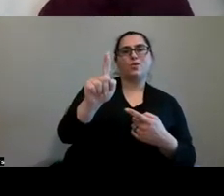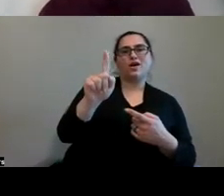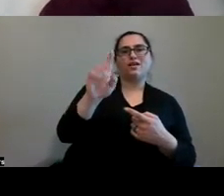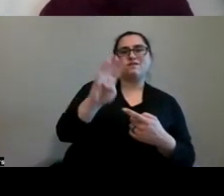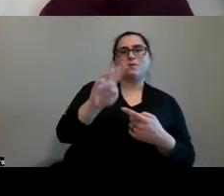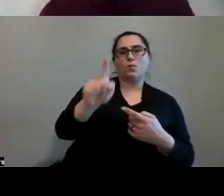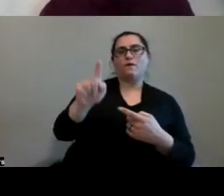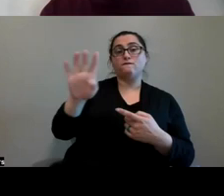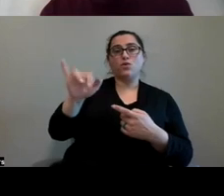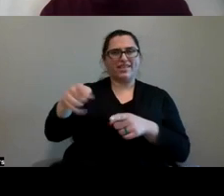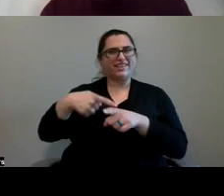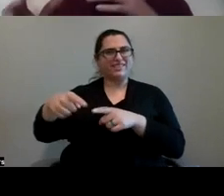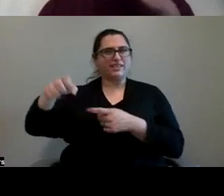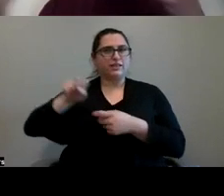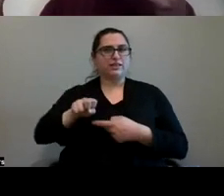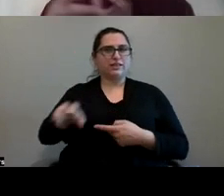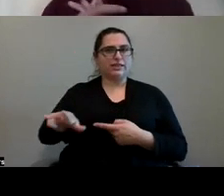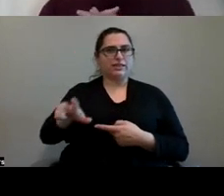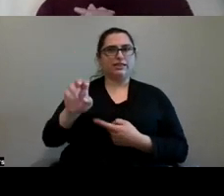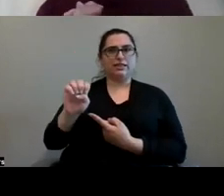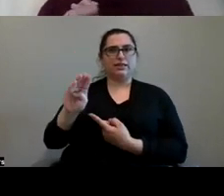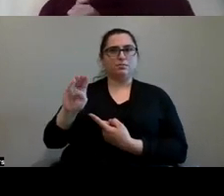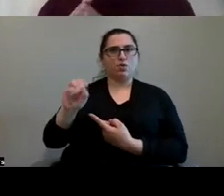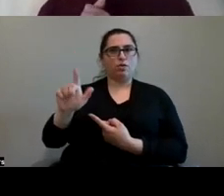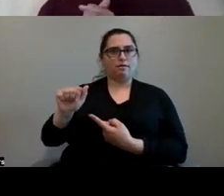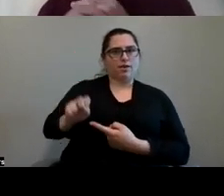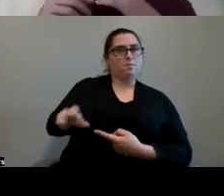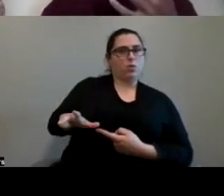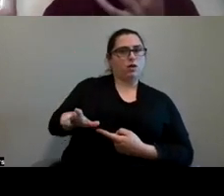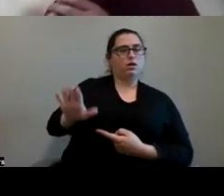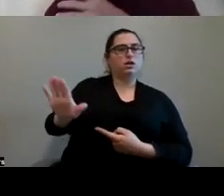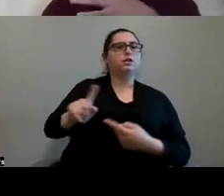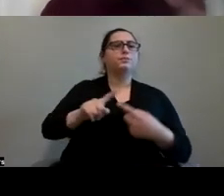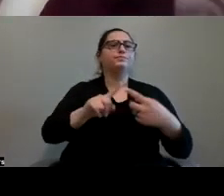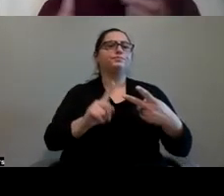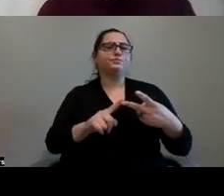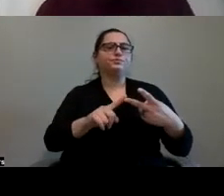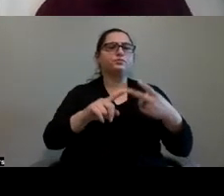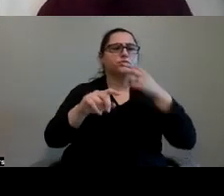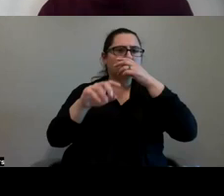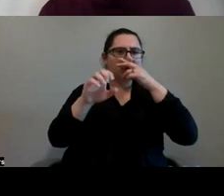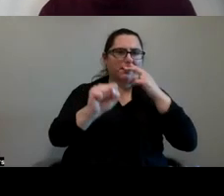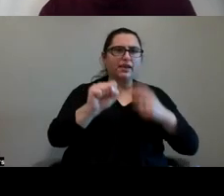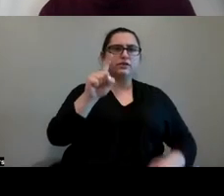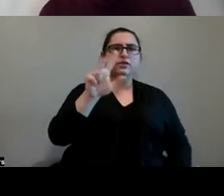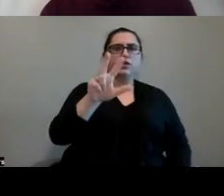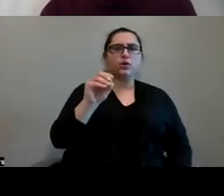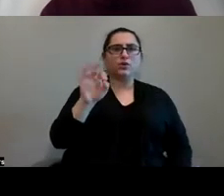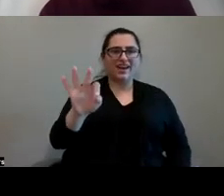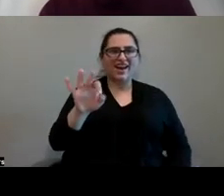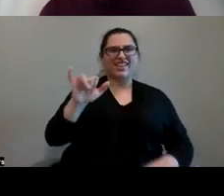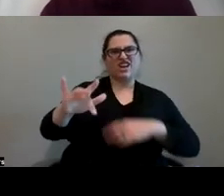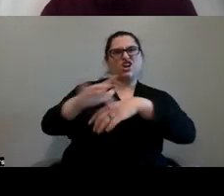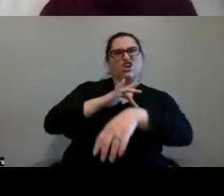SARS-CoV-2 antibodies too, which had emergency use authorization for some of the earlier variants of